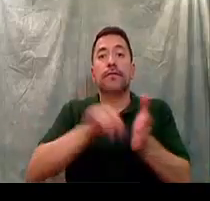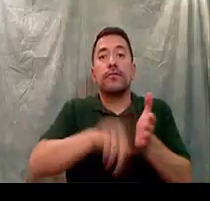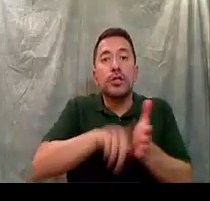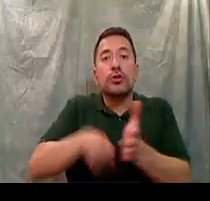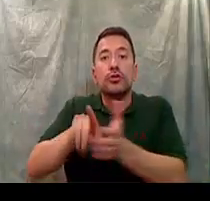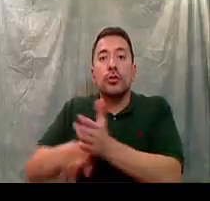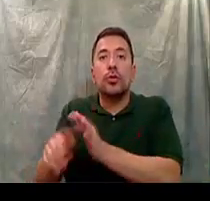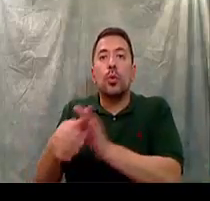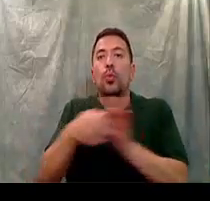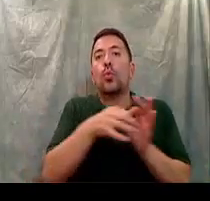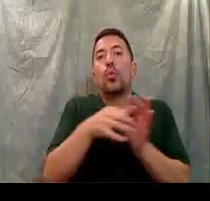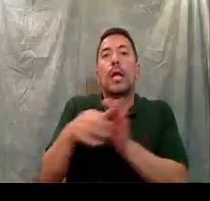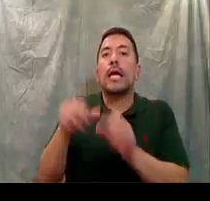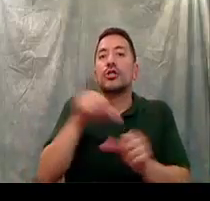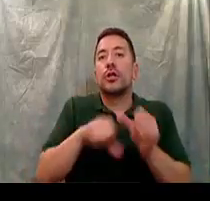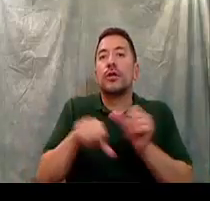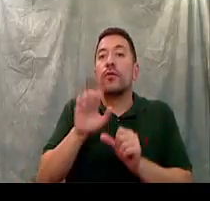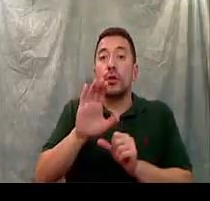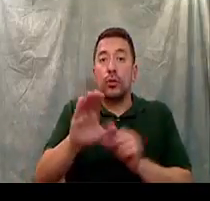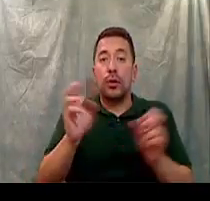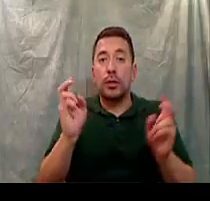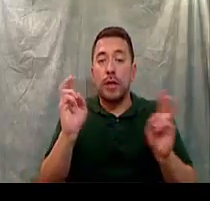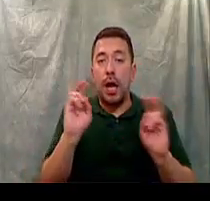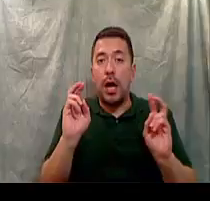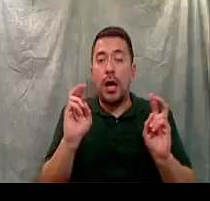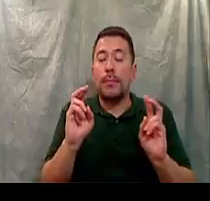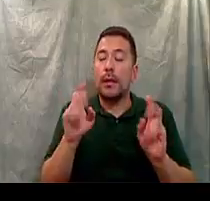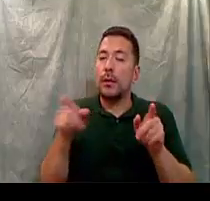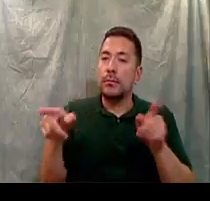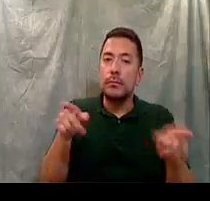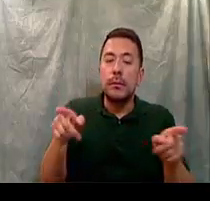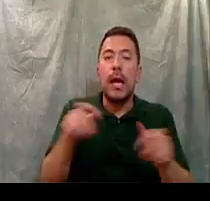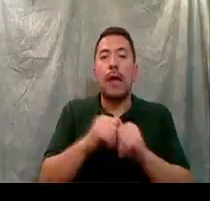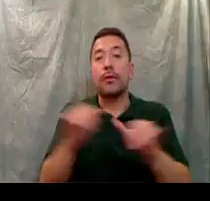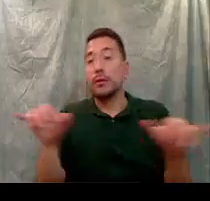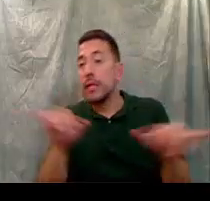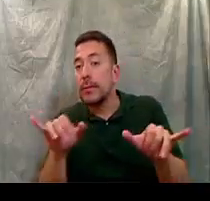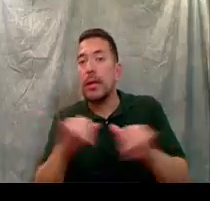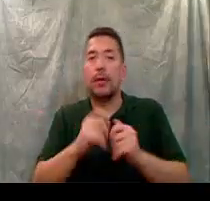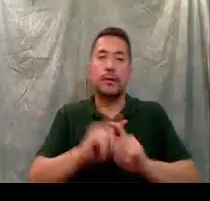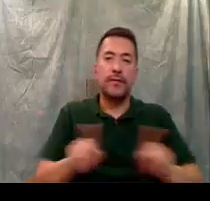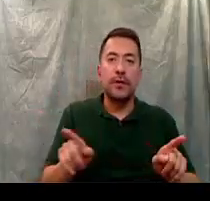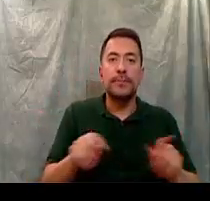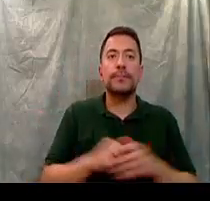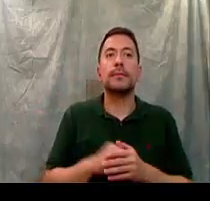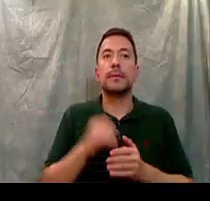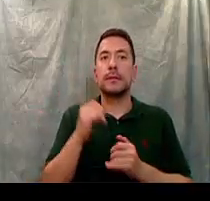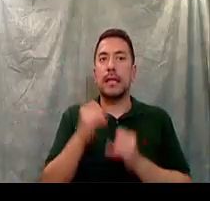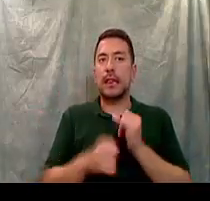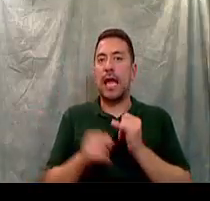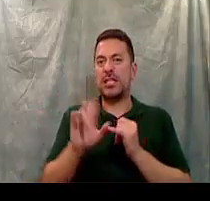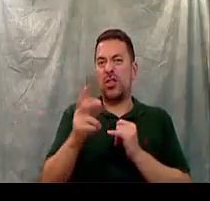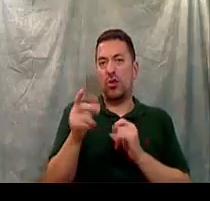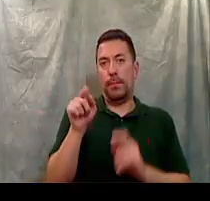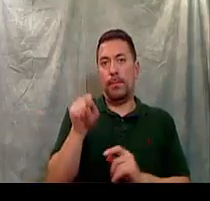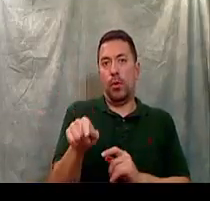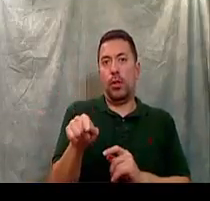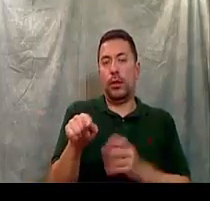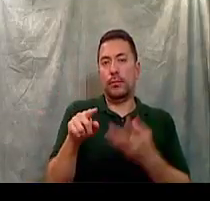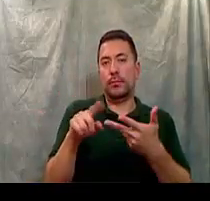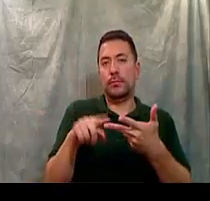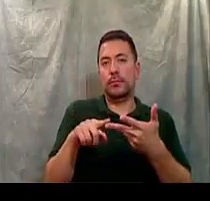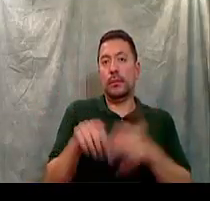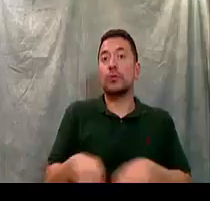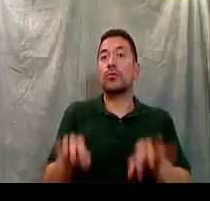another around this topic, where they are similar and where they're different. This last bullet is absolutely critical. And that's really what we're looking